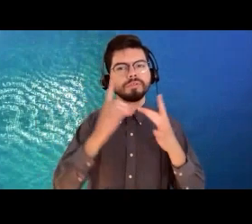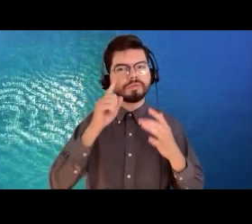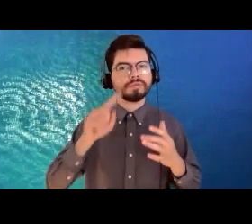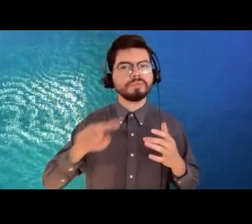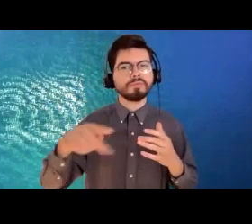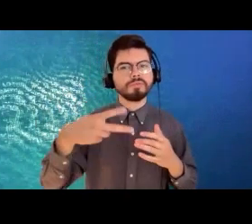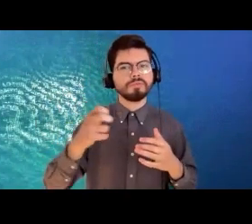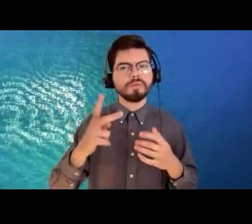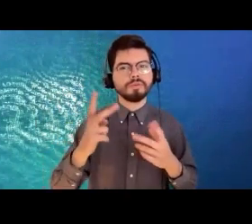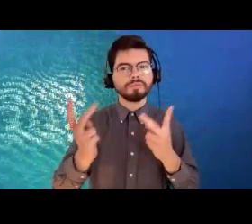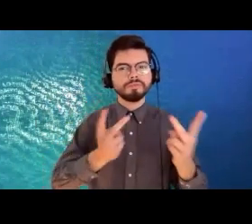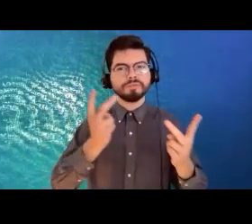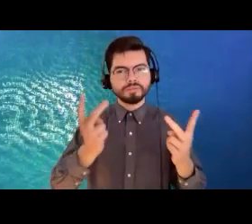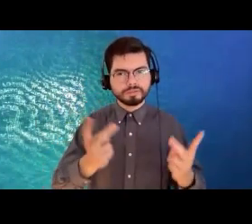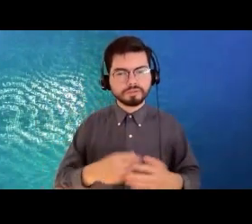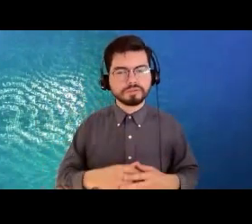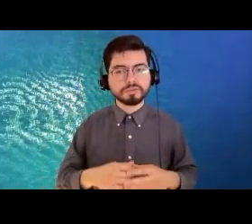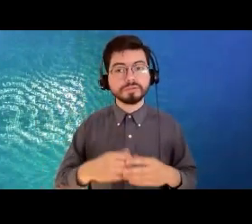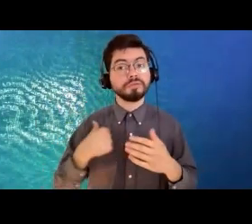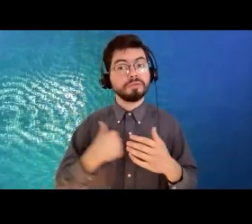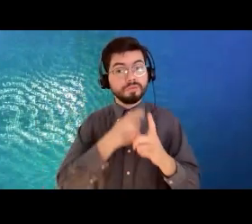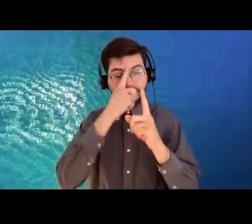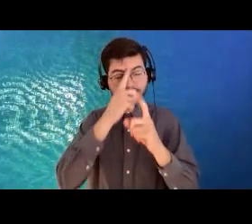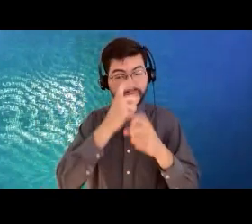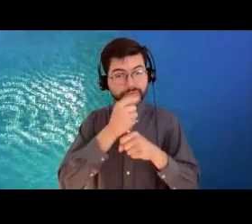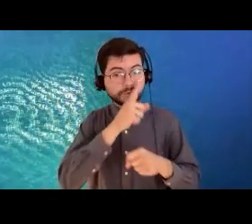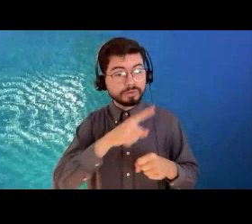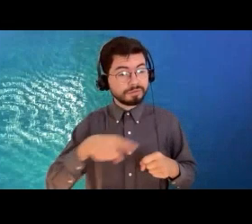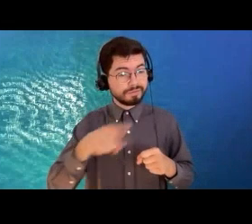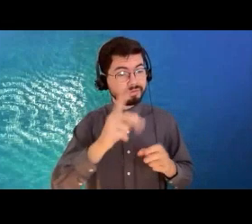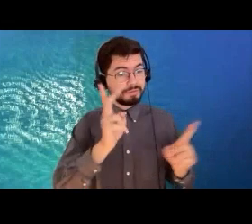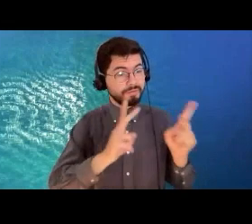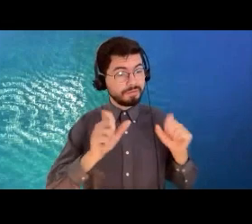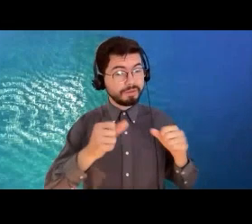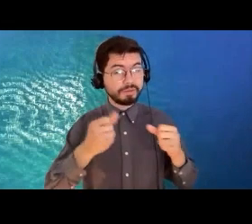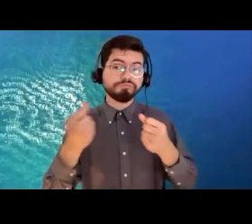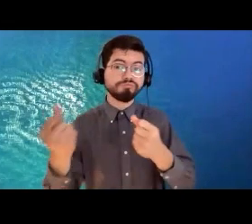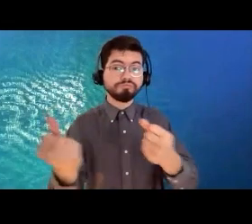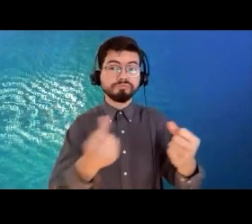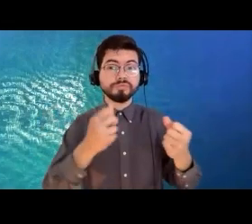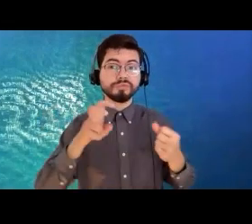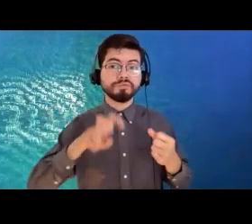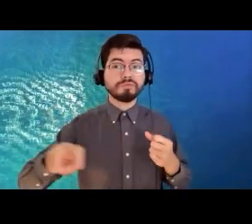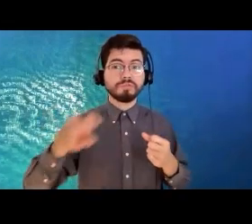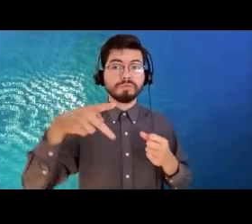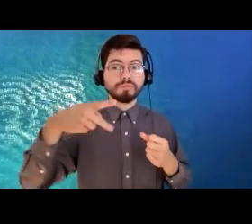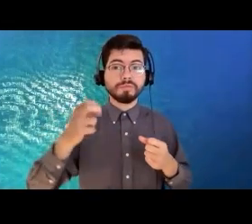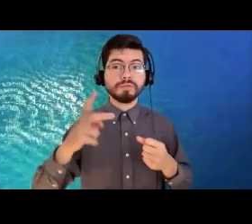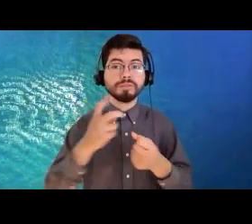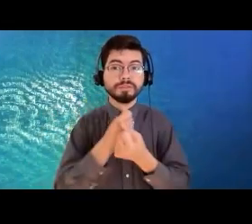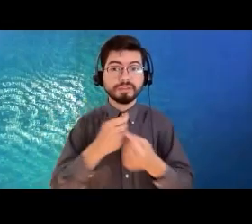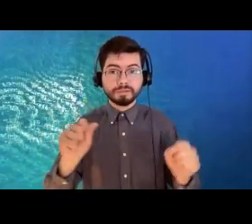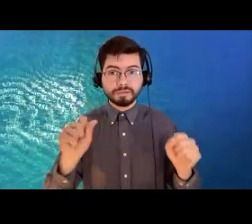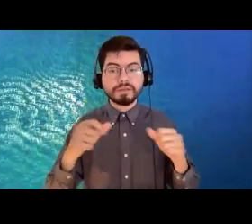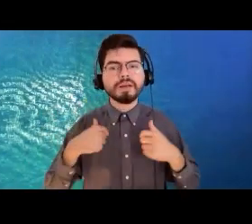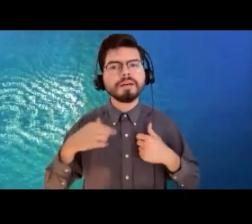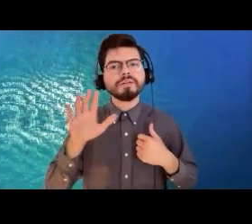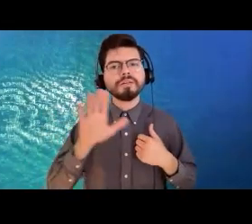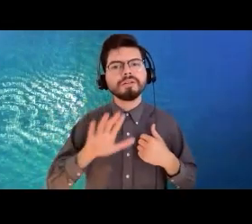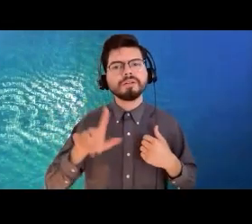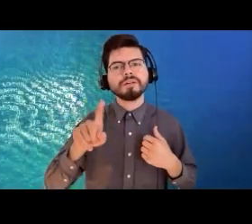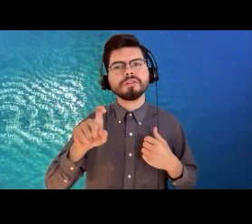want to make sure people can get around the park safely. We've got about 310 miles of paved road.